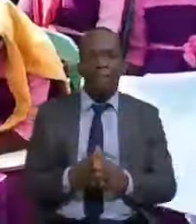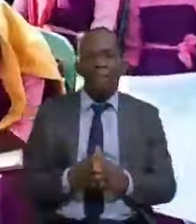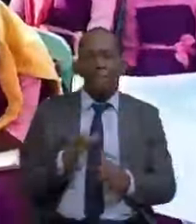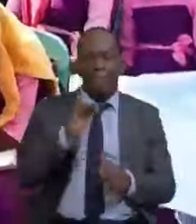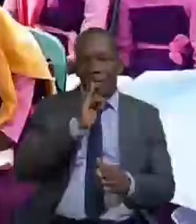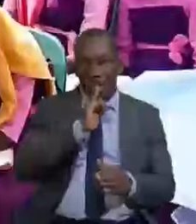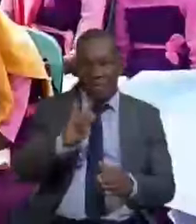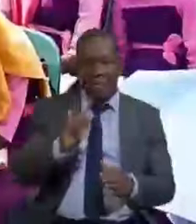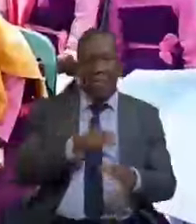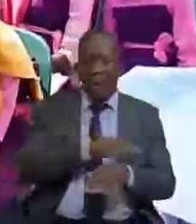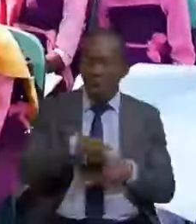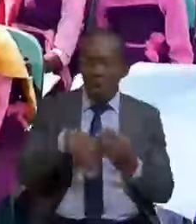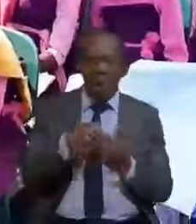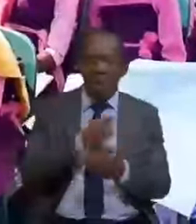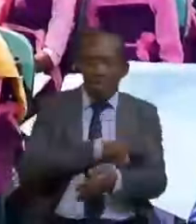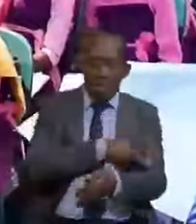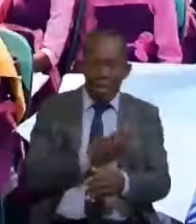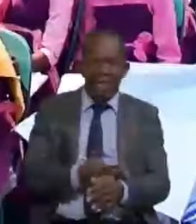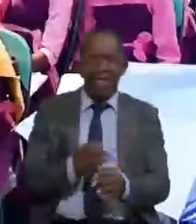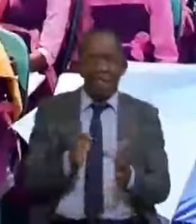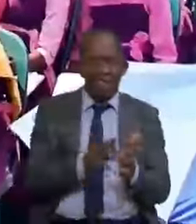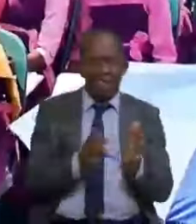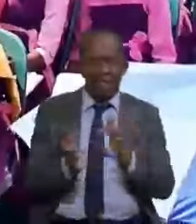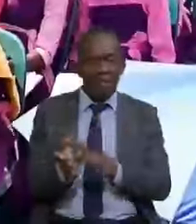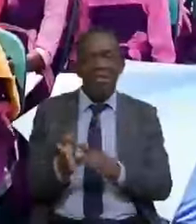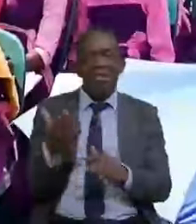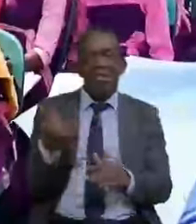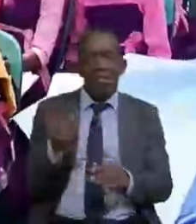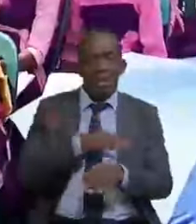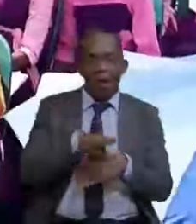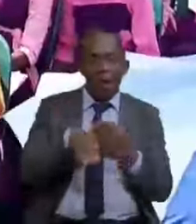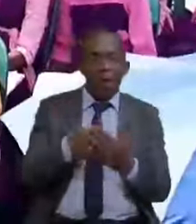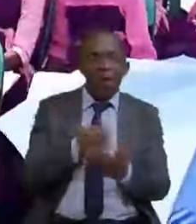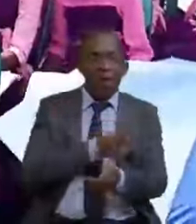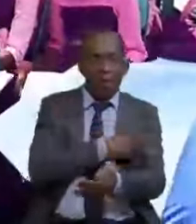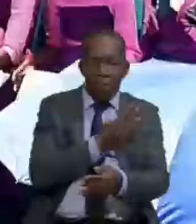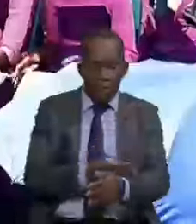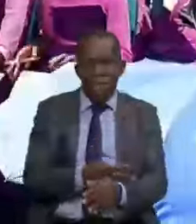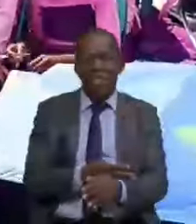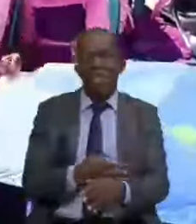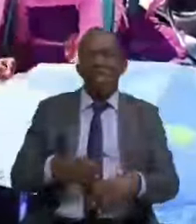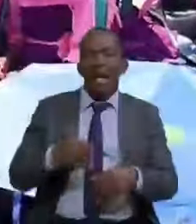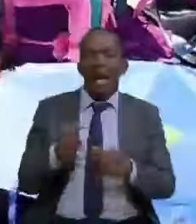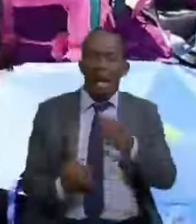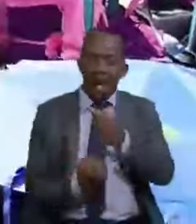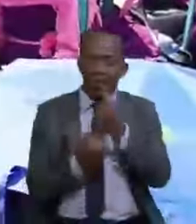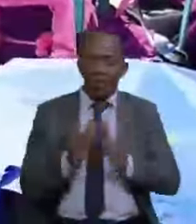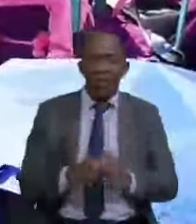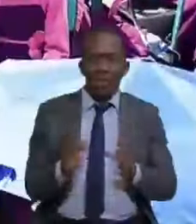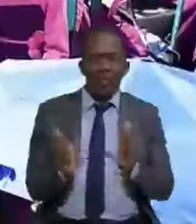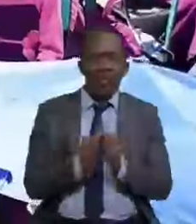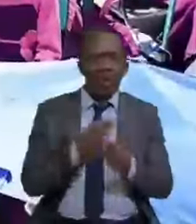Jesus, the Almighty Advocate with all authority. This day he'll take